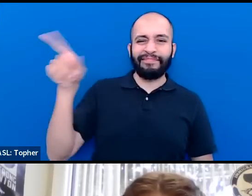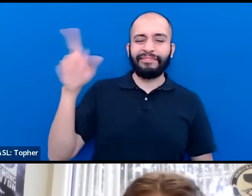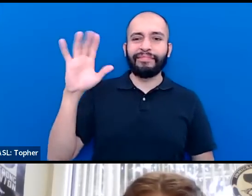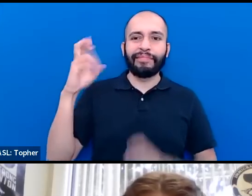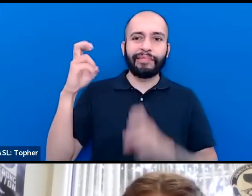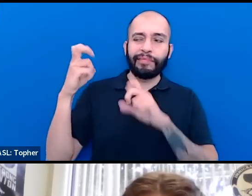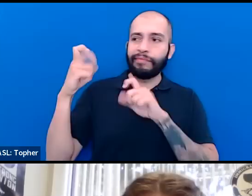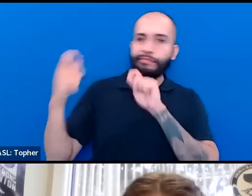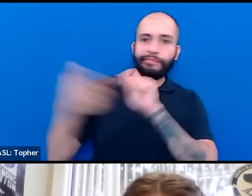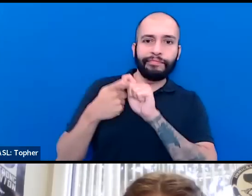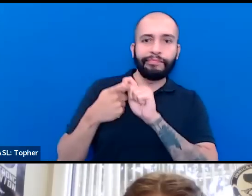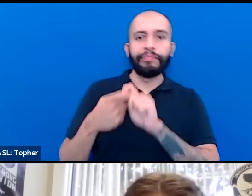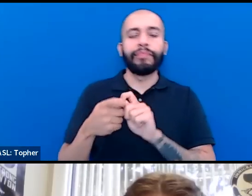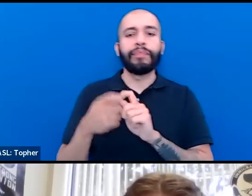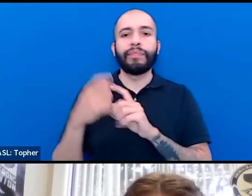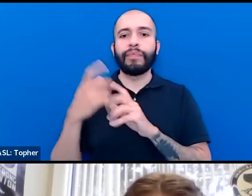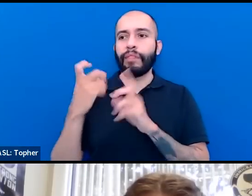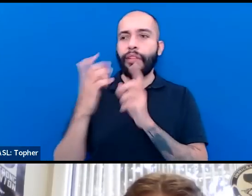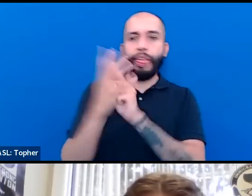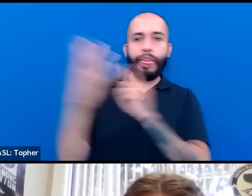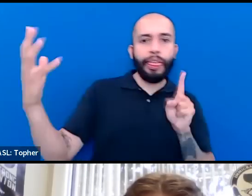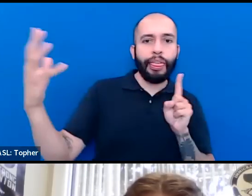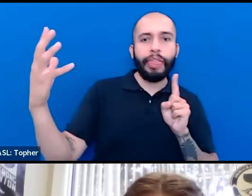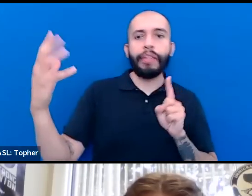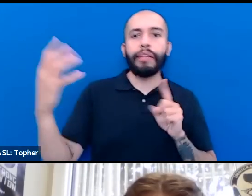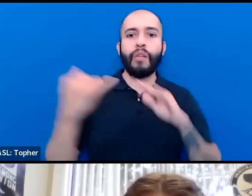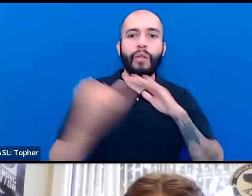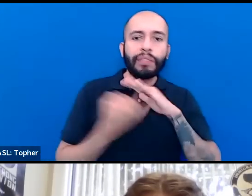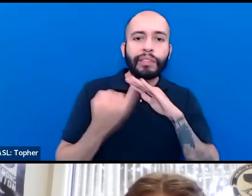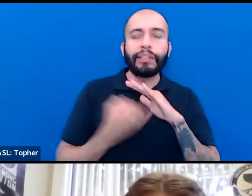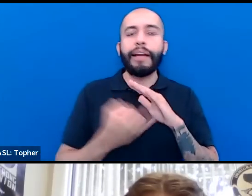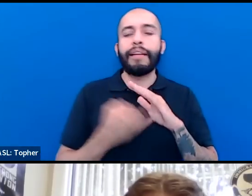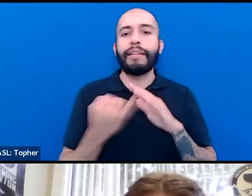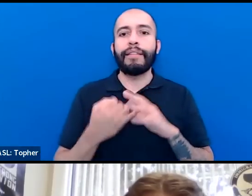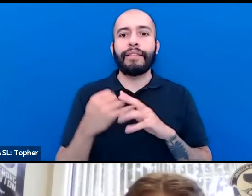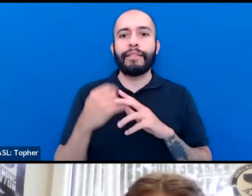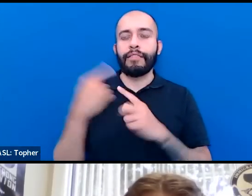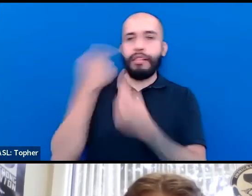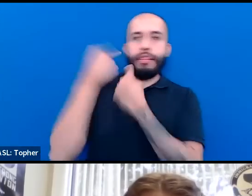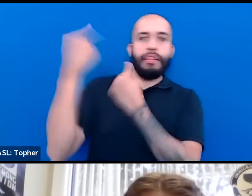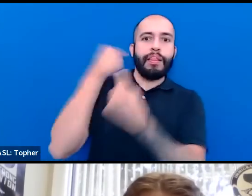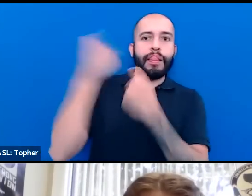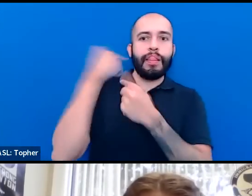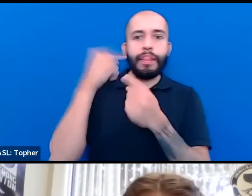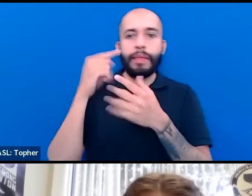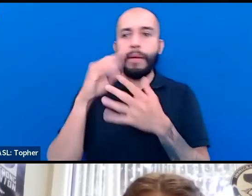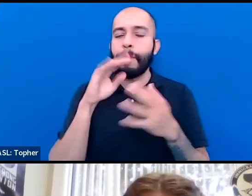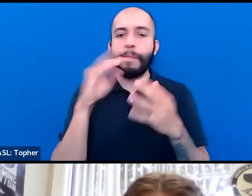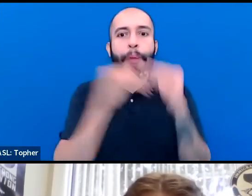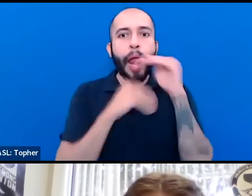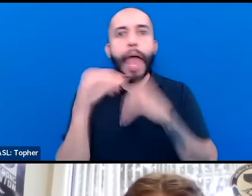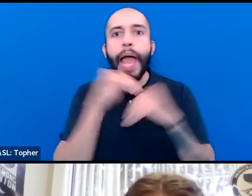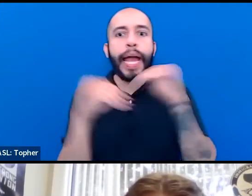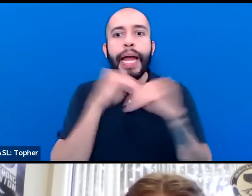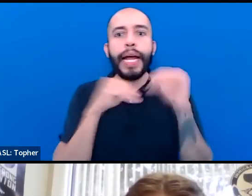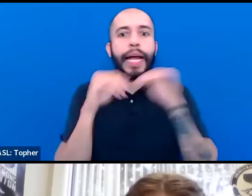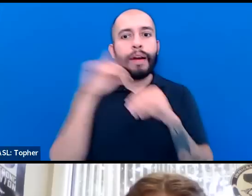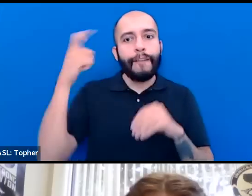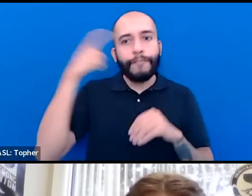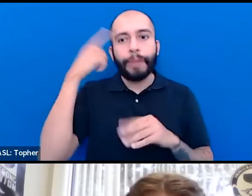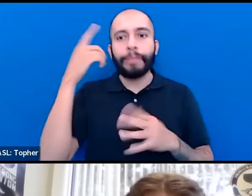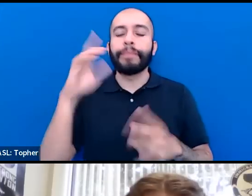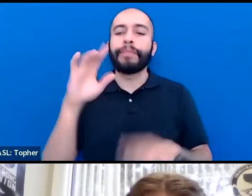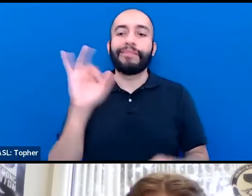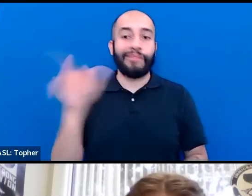with propaganda put into captive audiences, like Amazon did in Staten Island. They put us in over 3,000 of these